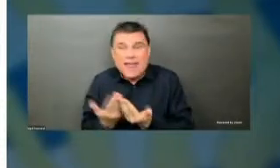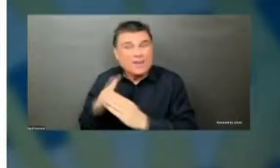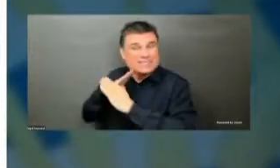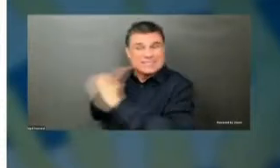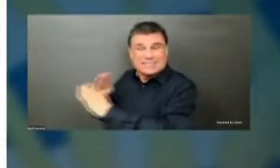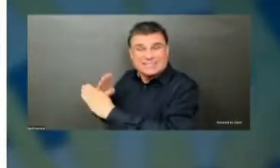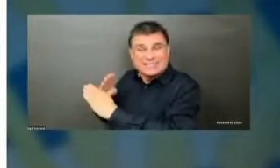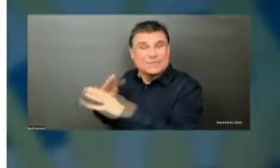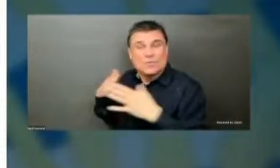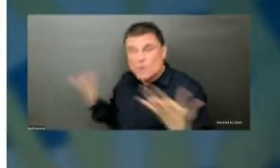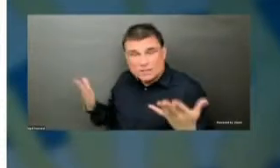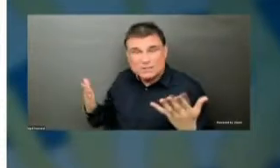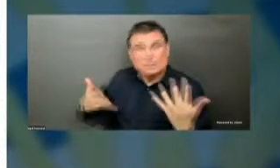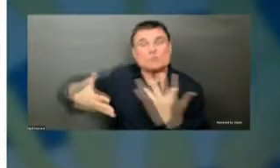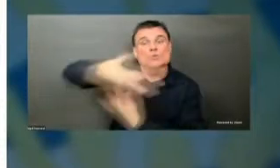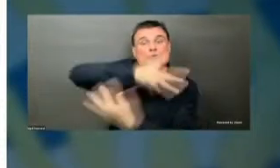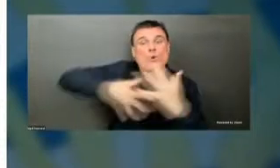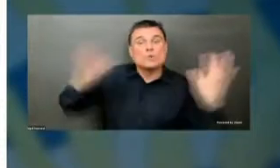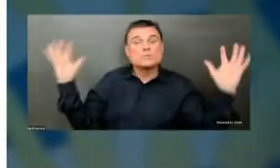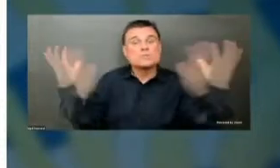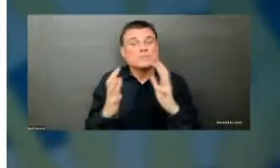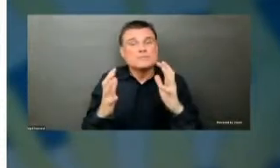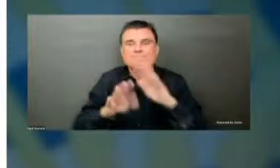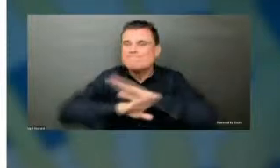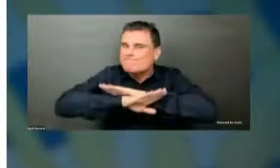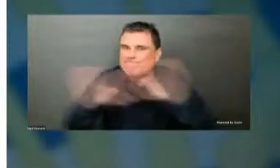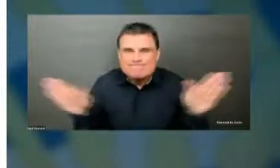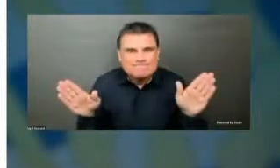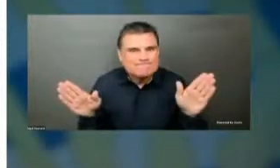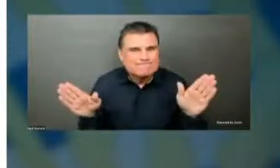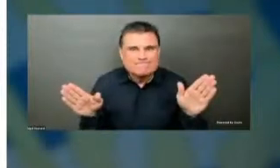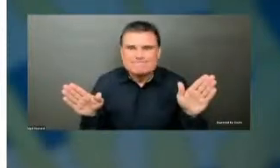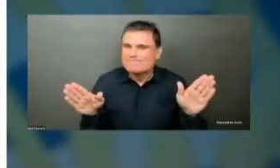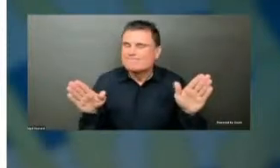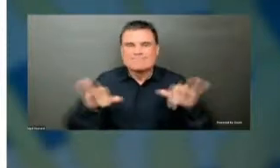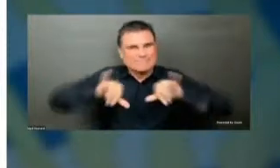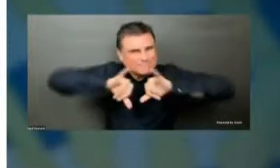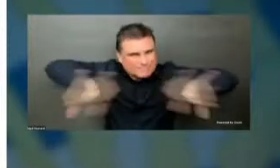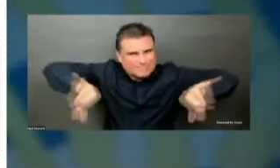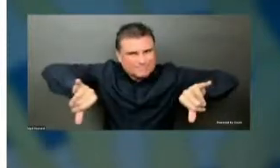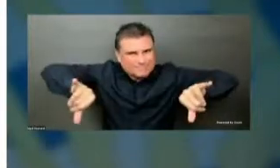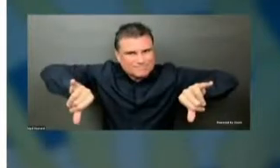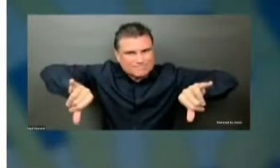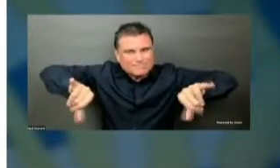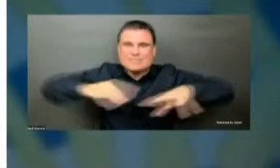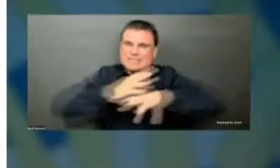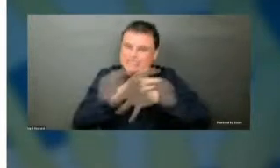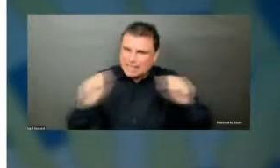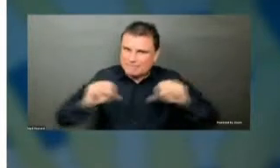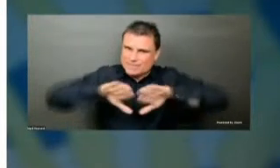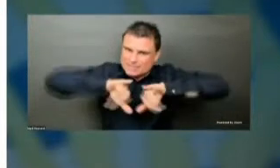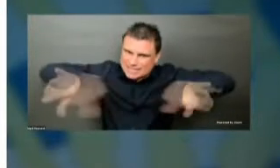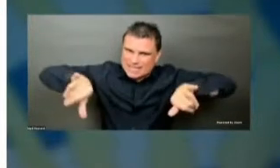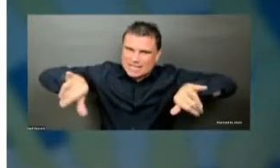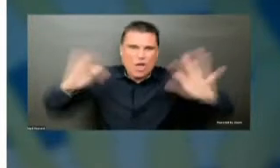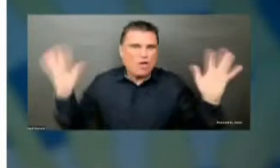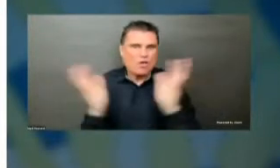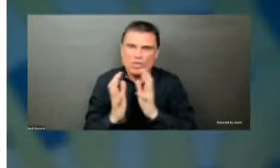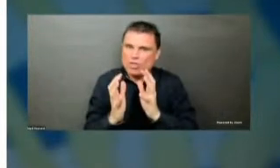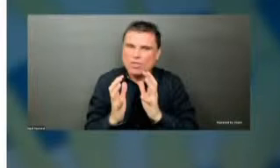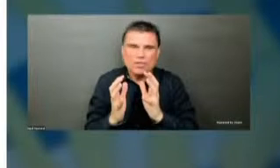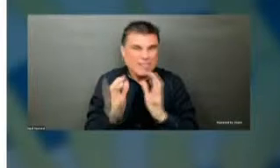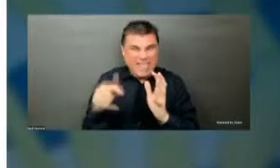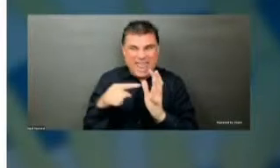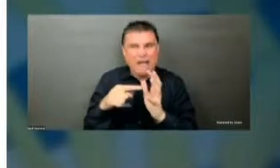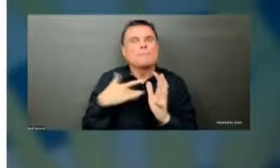interactions continue to be safe and prevent transmission of infection. When we look at the